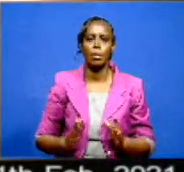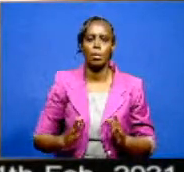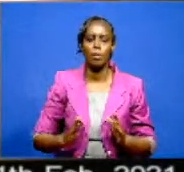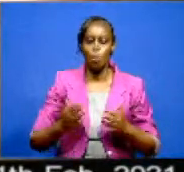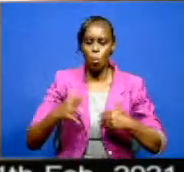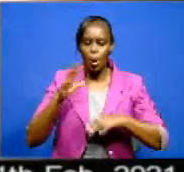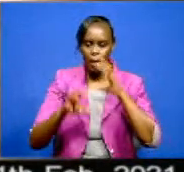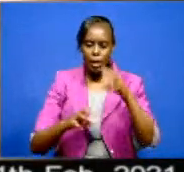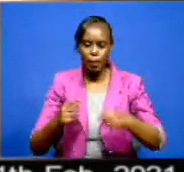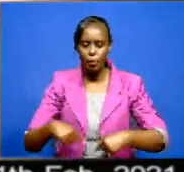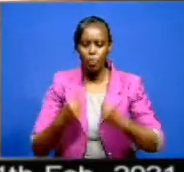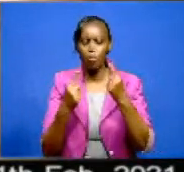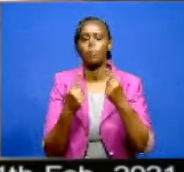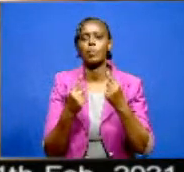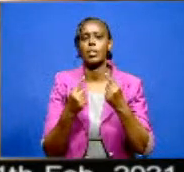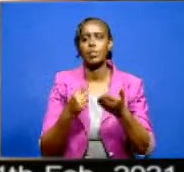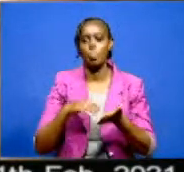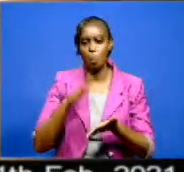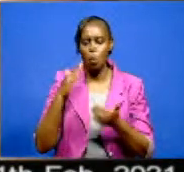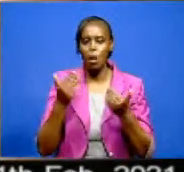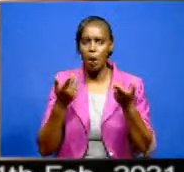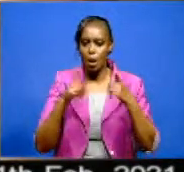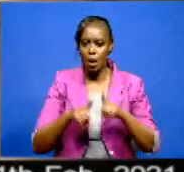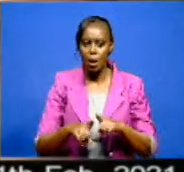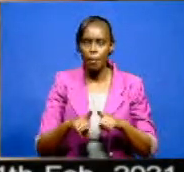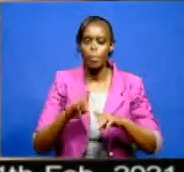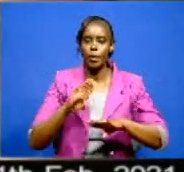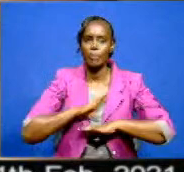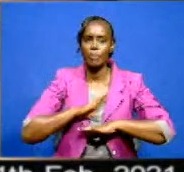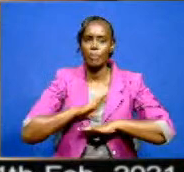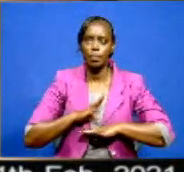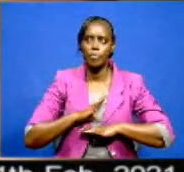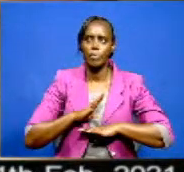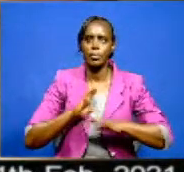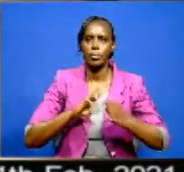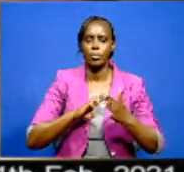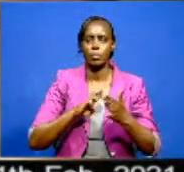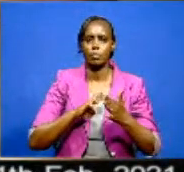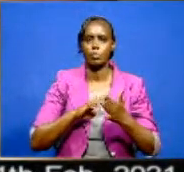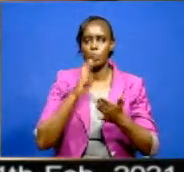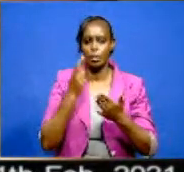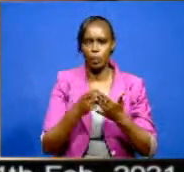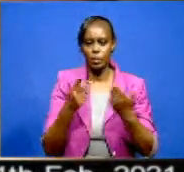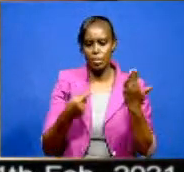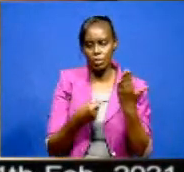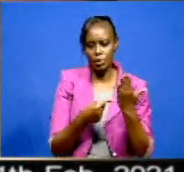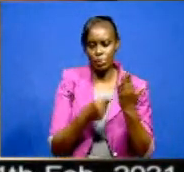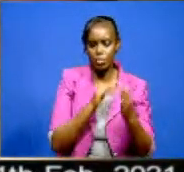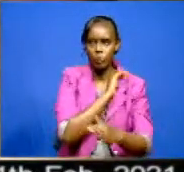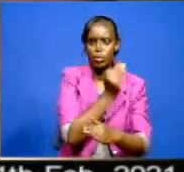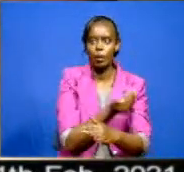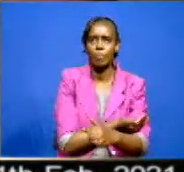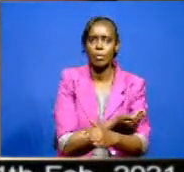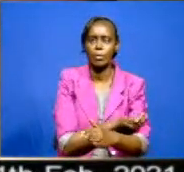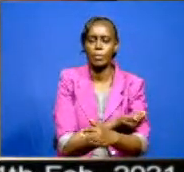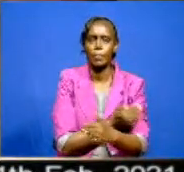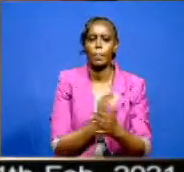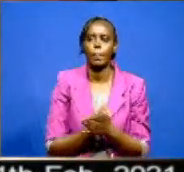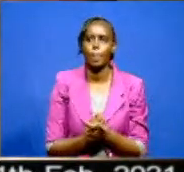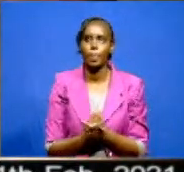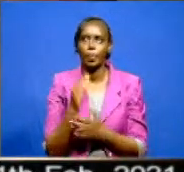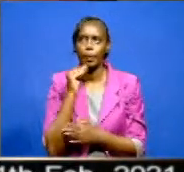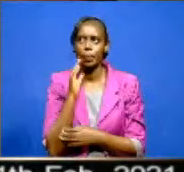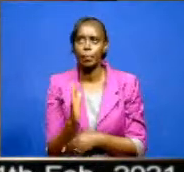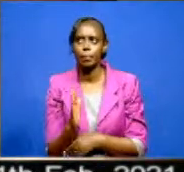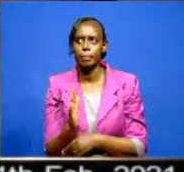human-wildlife conflict. And finally, inadequate research innovations and technological capacity. Madam